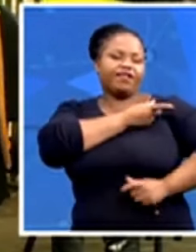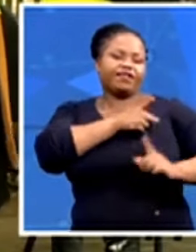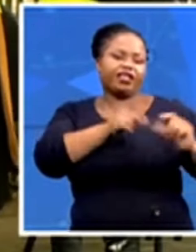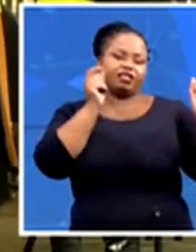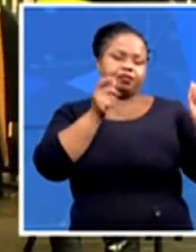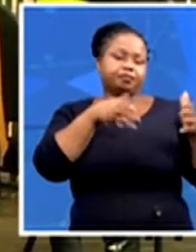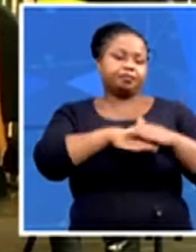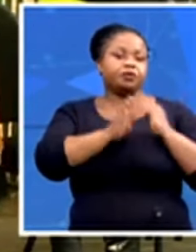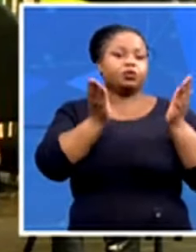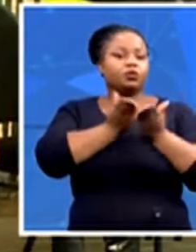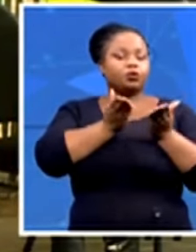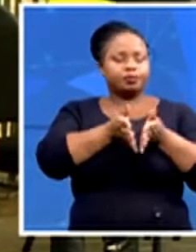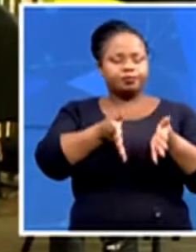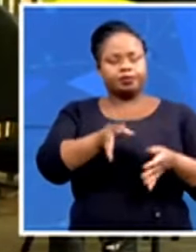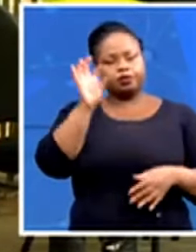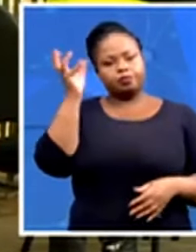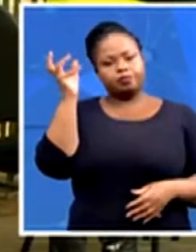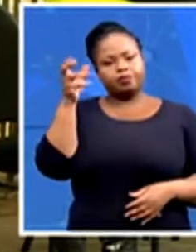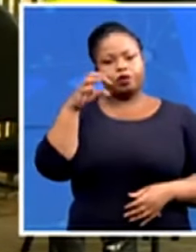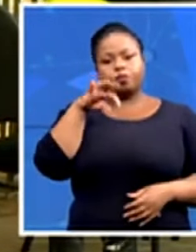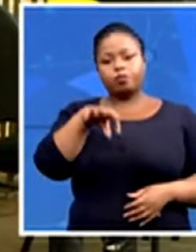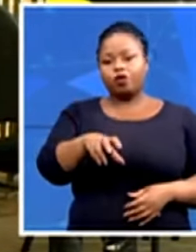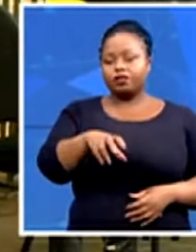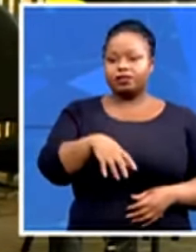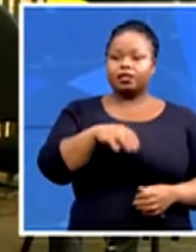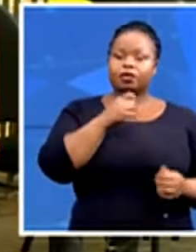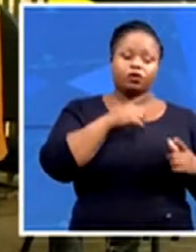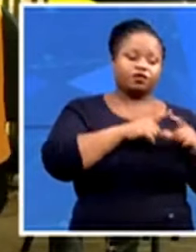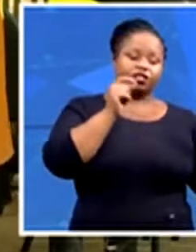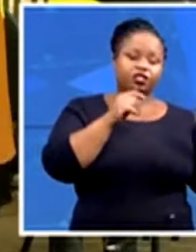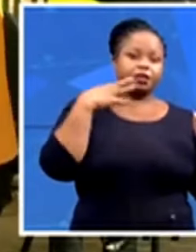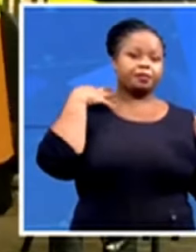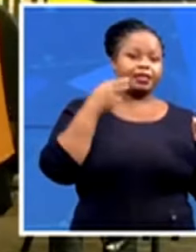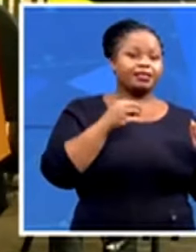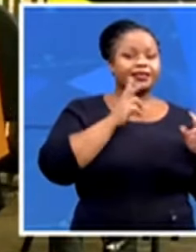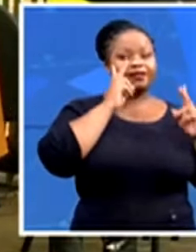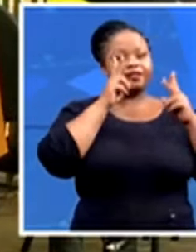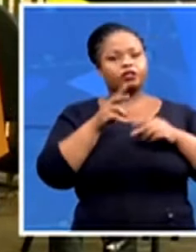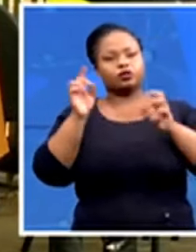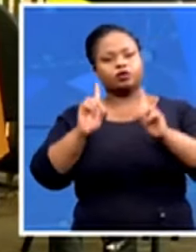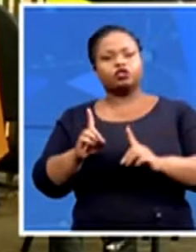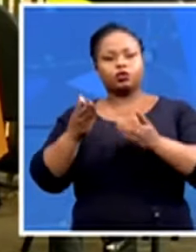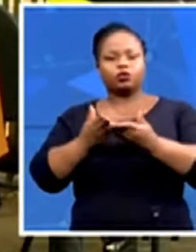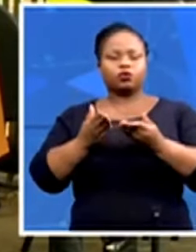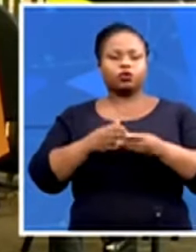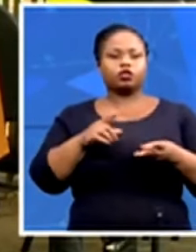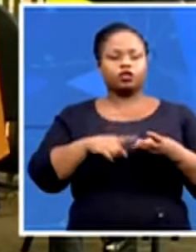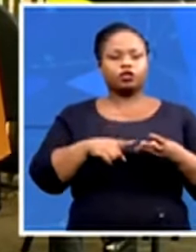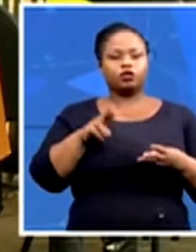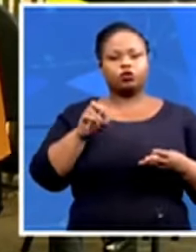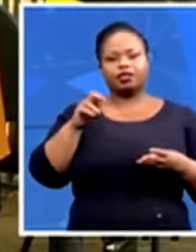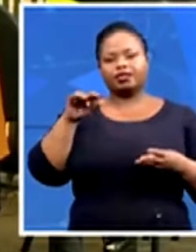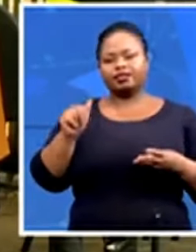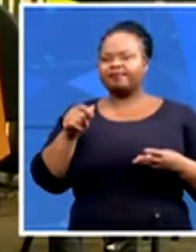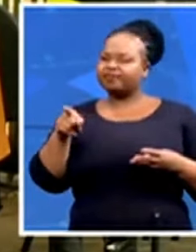province. From here, minister will go to special schools and also UNICE primary school just to check the state